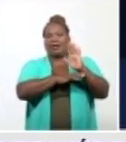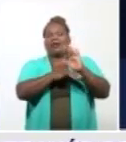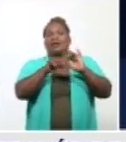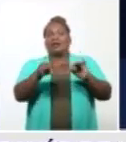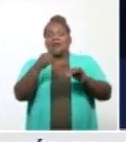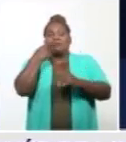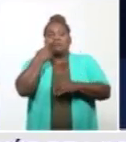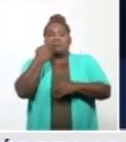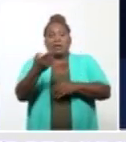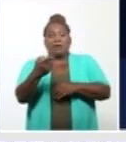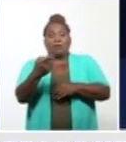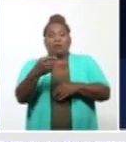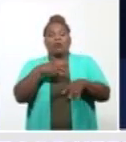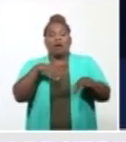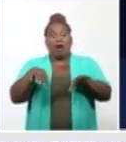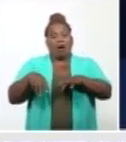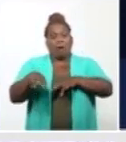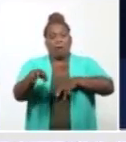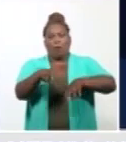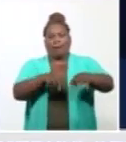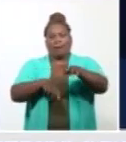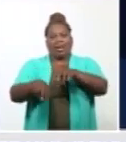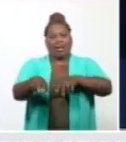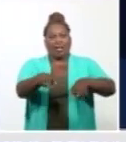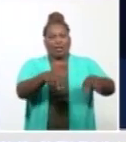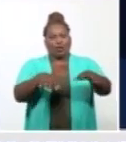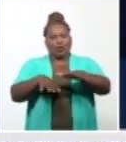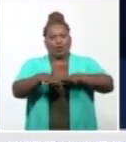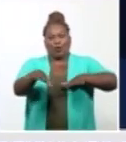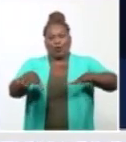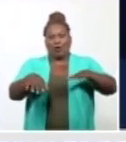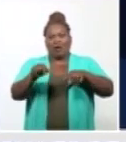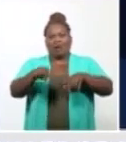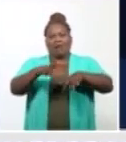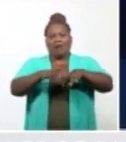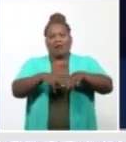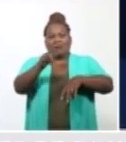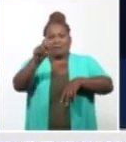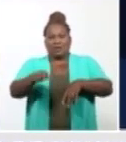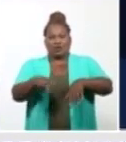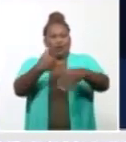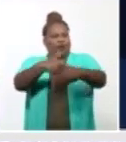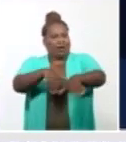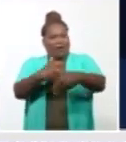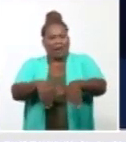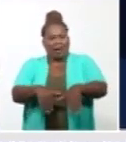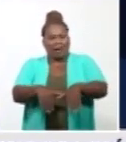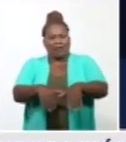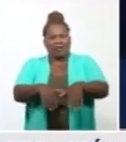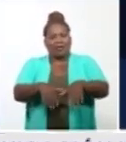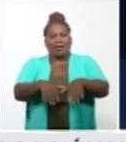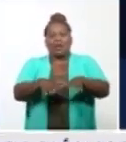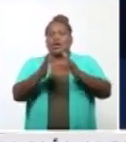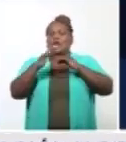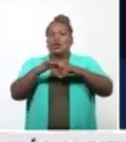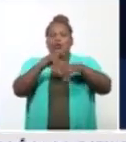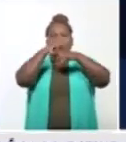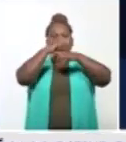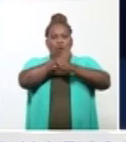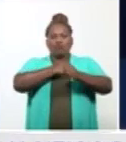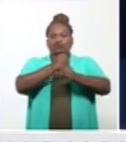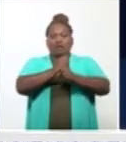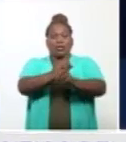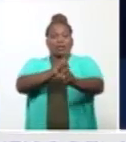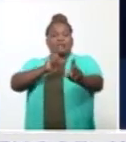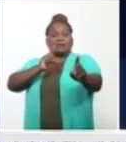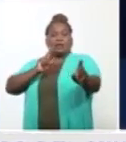rebound, if all these elements are not taken into account. Allow me to clarify something that I did not say about